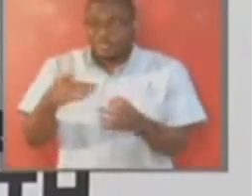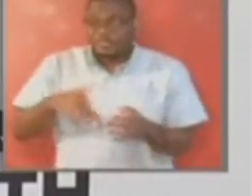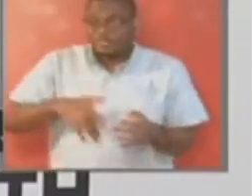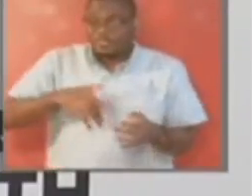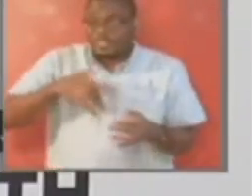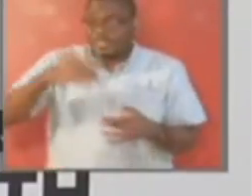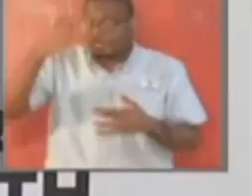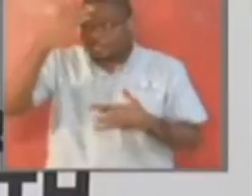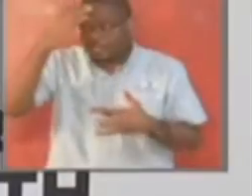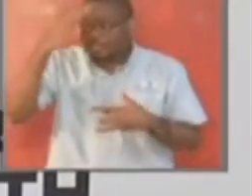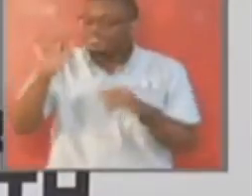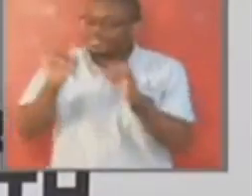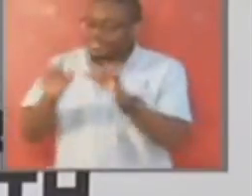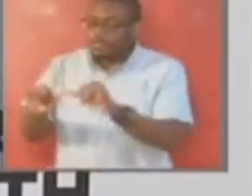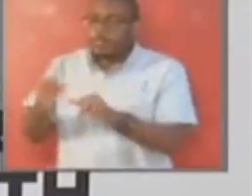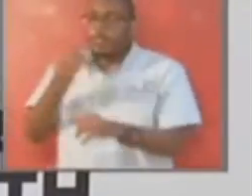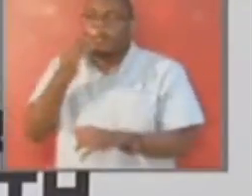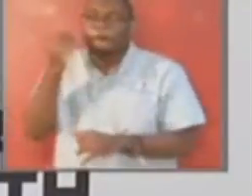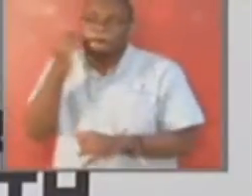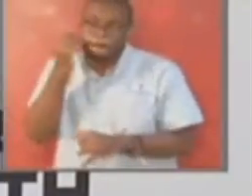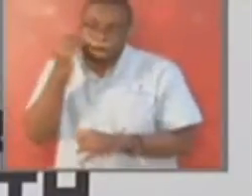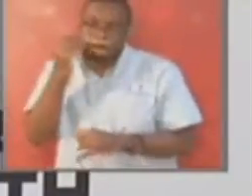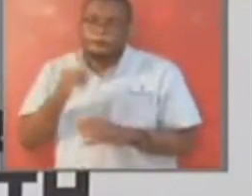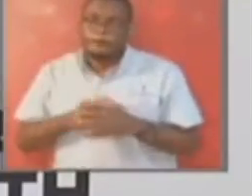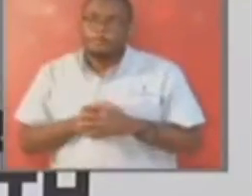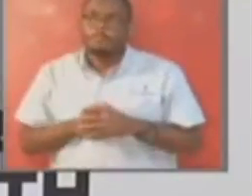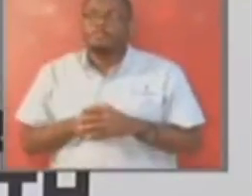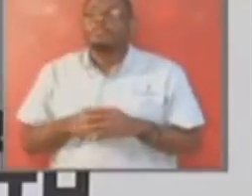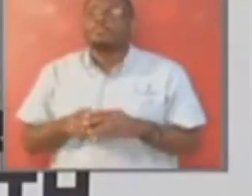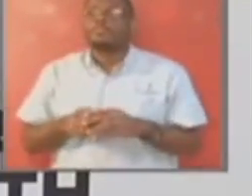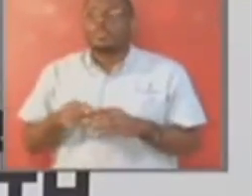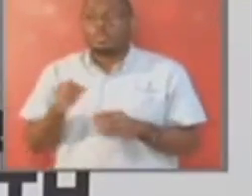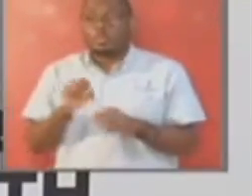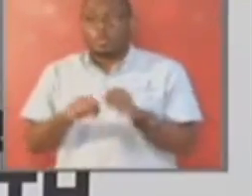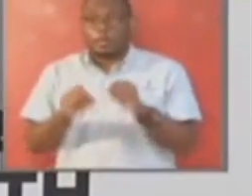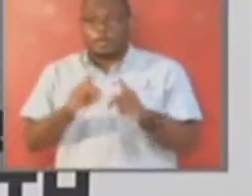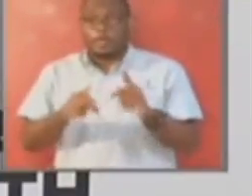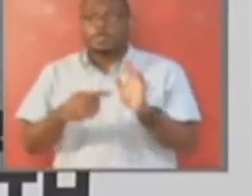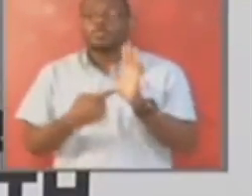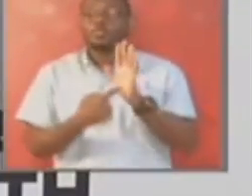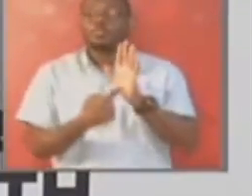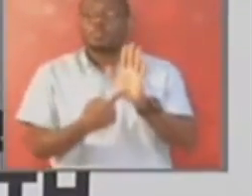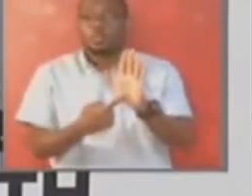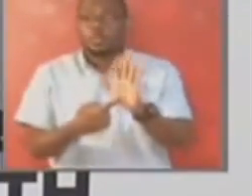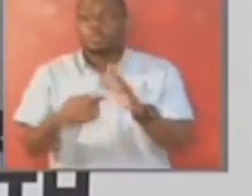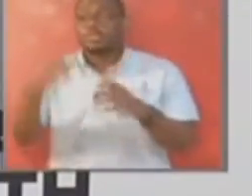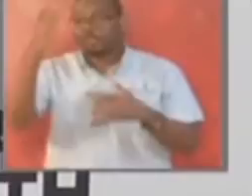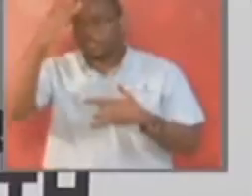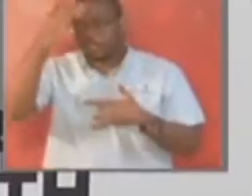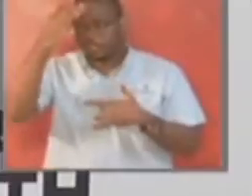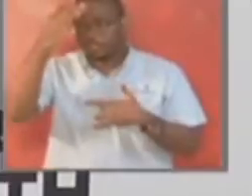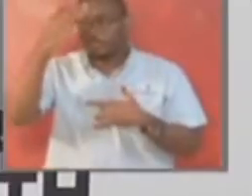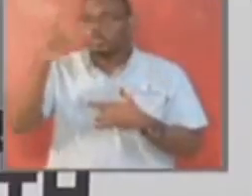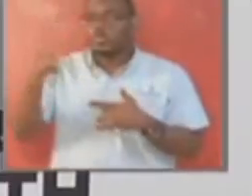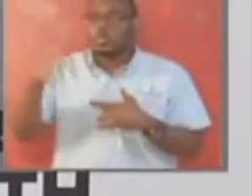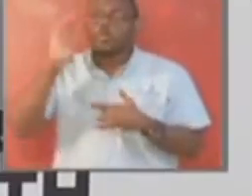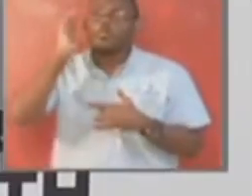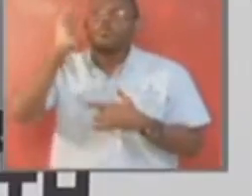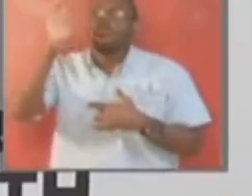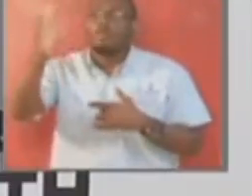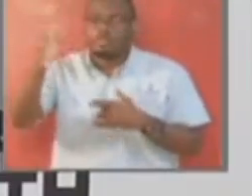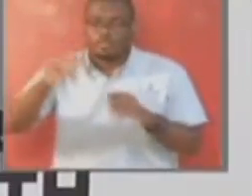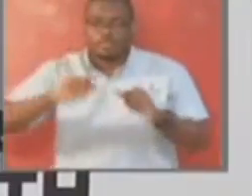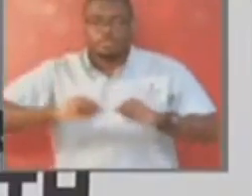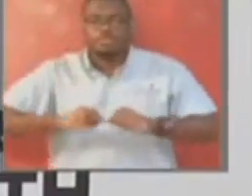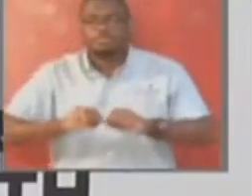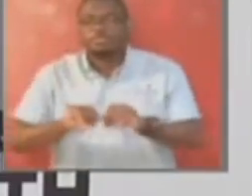so now, you can actually tell the people who actually have symptoms are the ones that are going to propagate this virus and spread it to your colleagues, spread